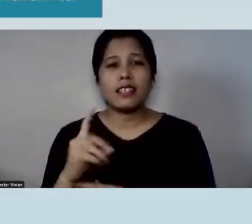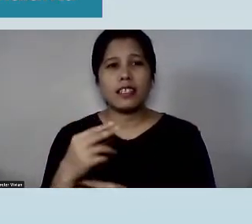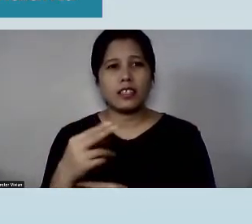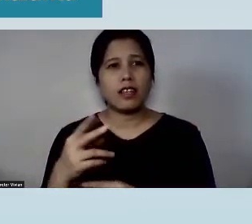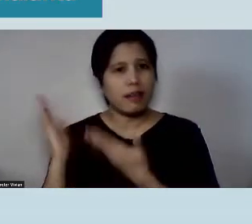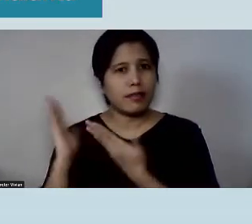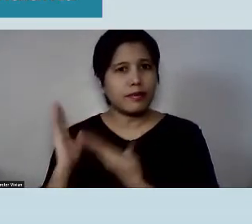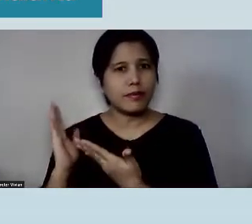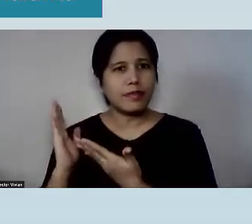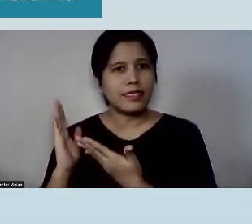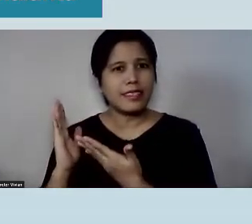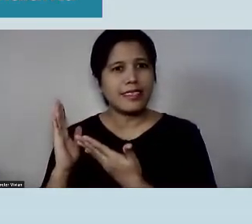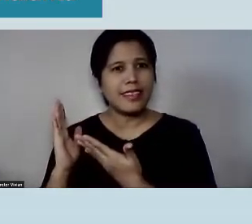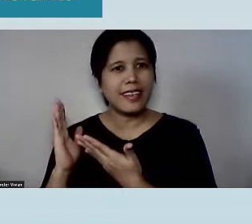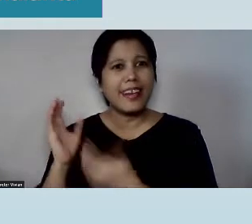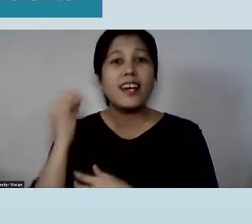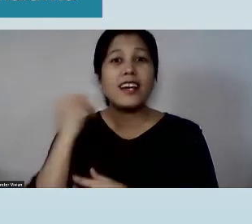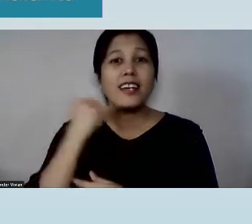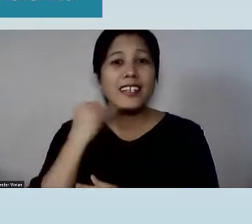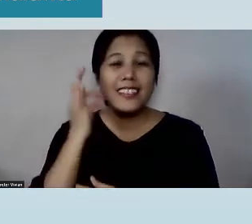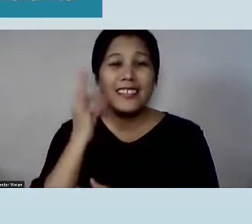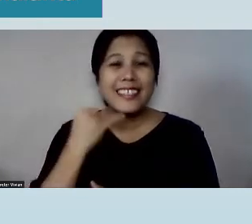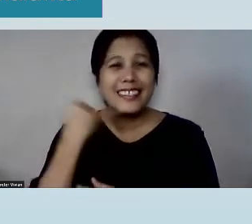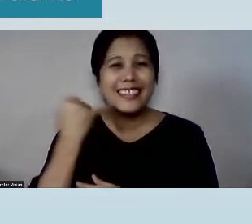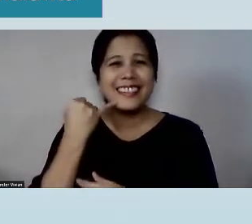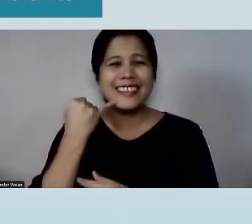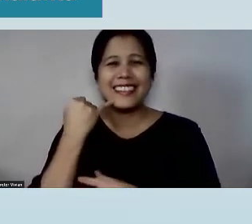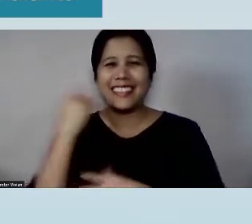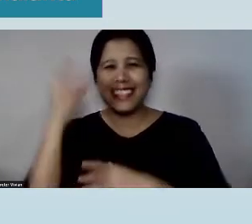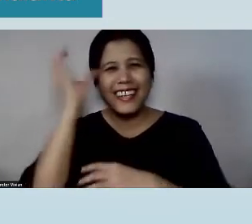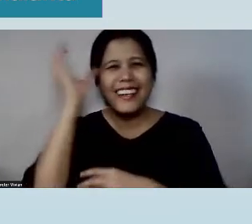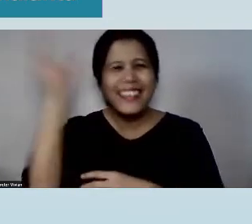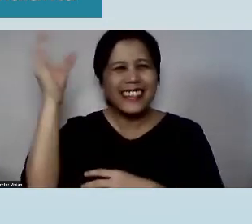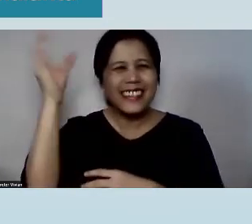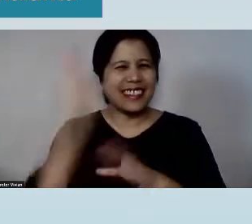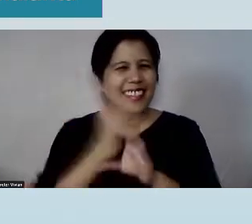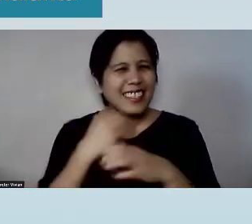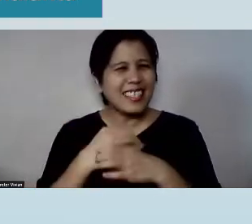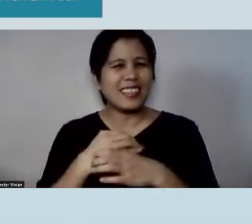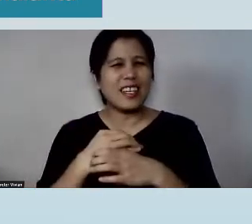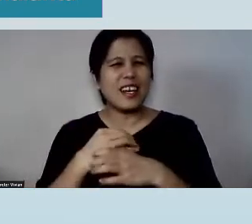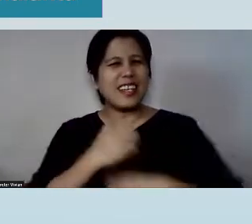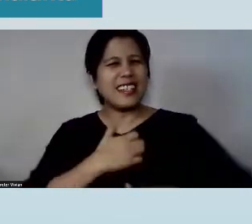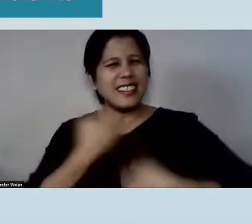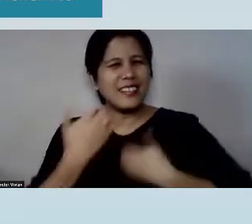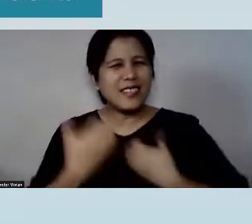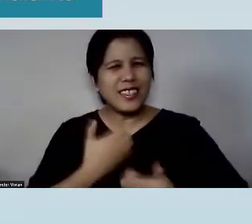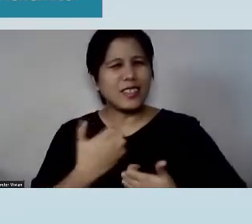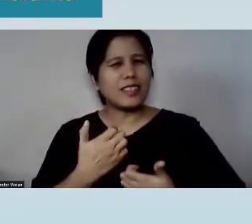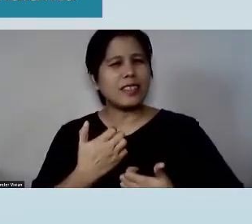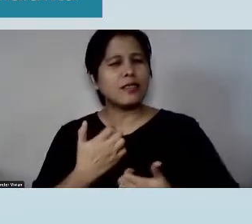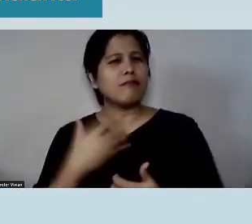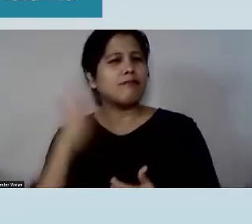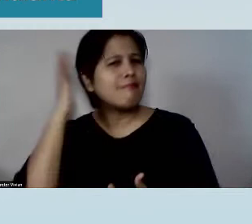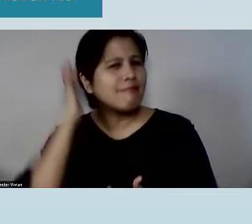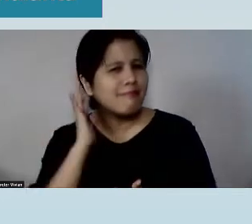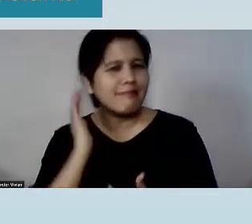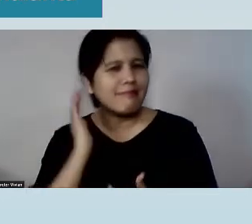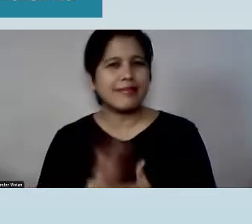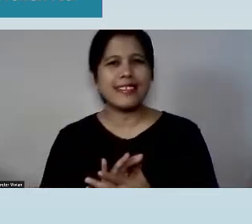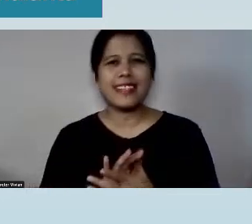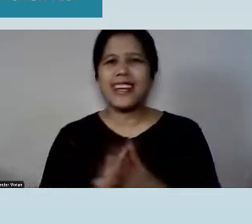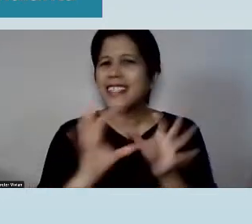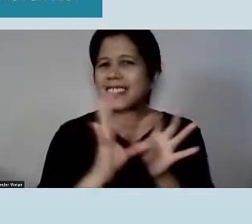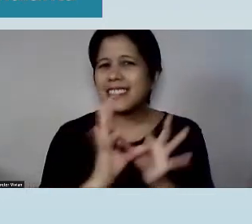Fiel is creative. Fiel is exuberant. Fiel is emotionally sensitive.